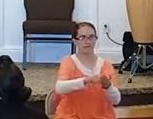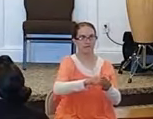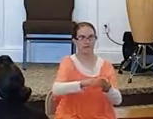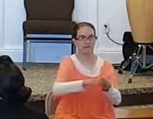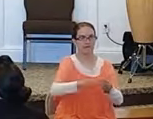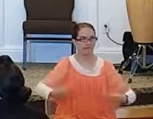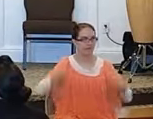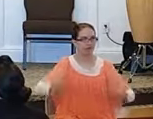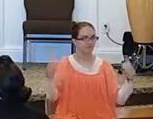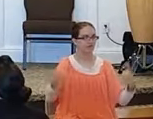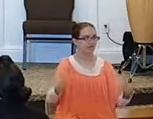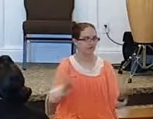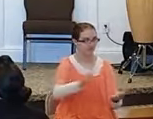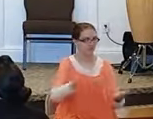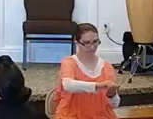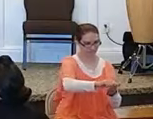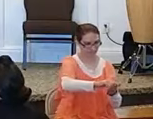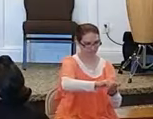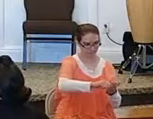ground.